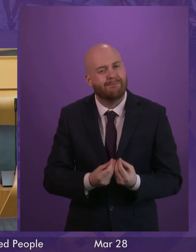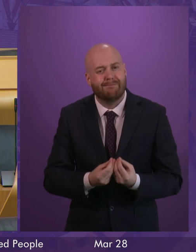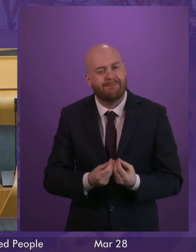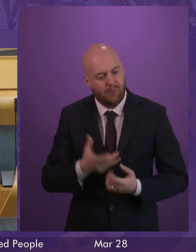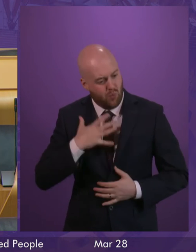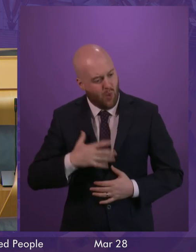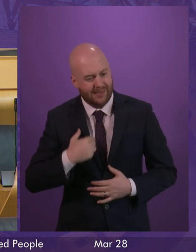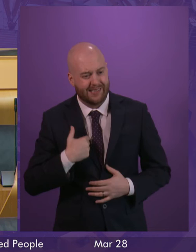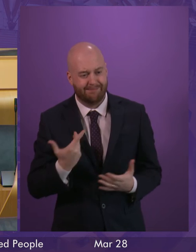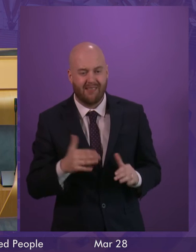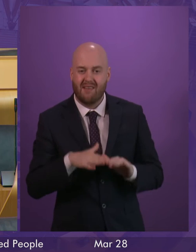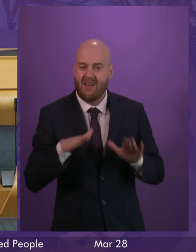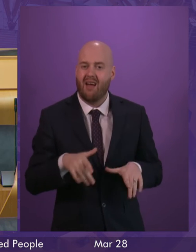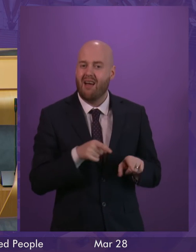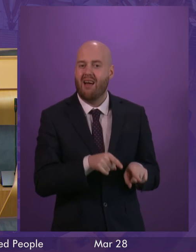Jackson?